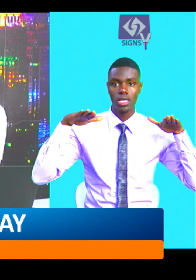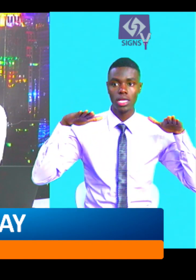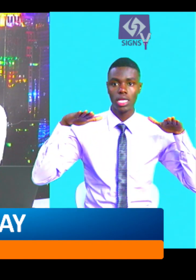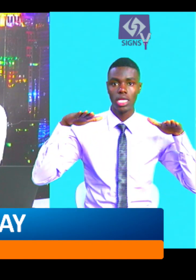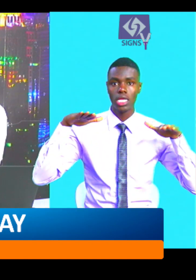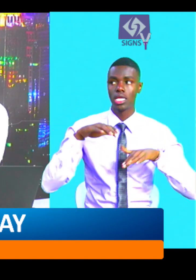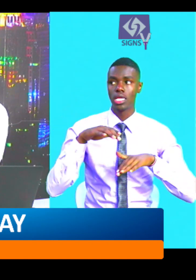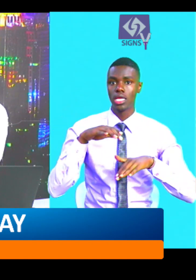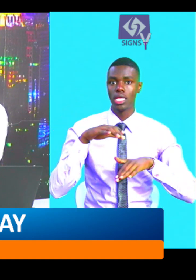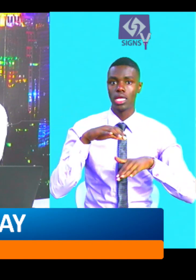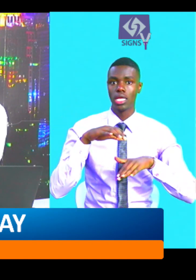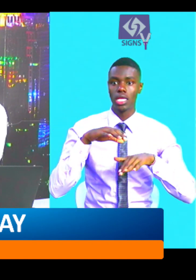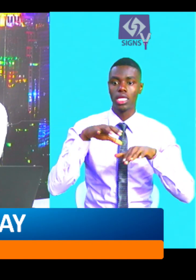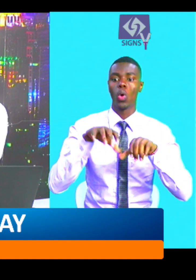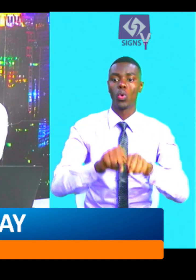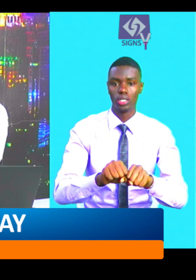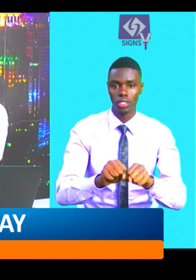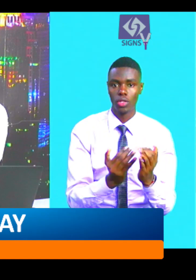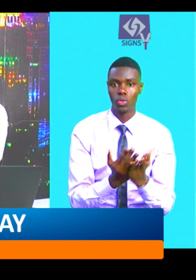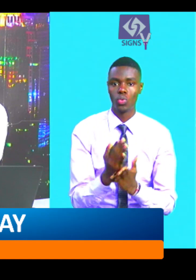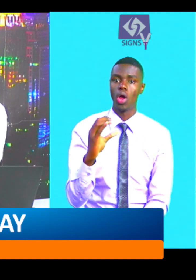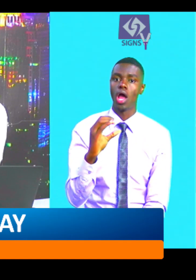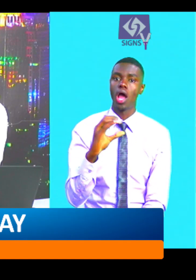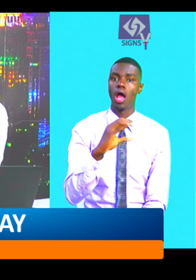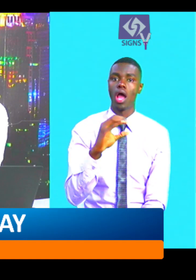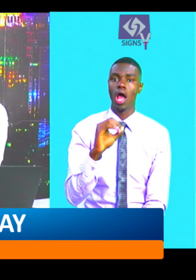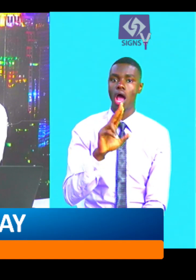But with regards to Sudan, it's an interesting thing. You know,